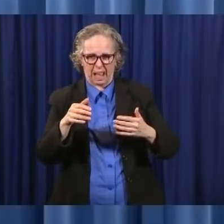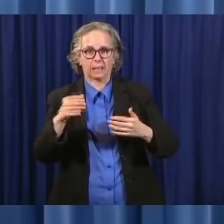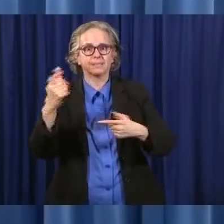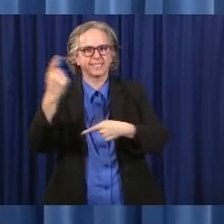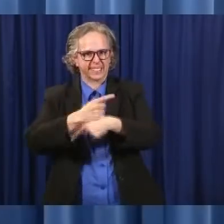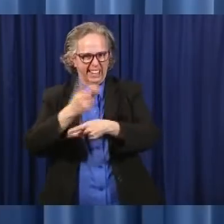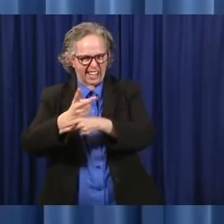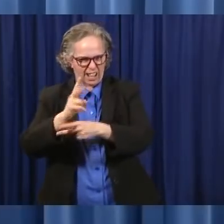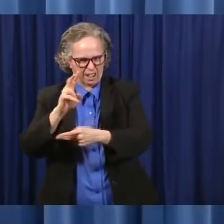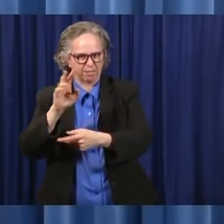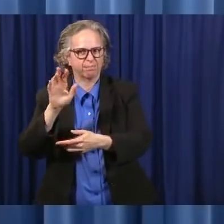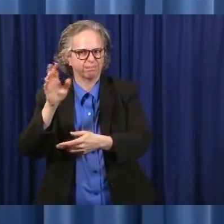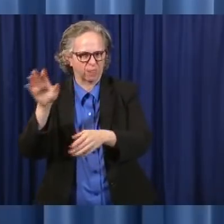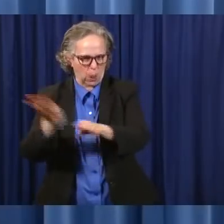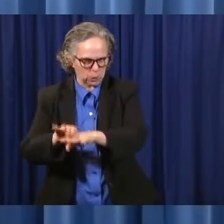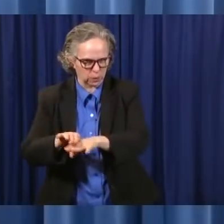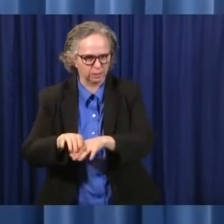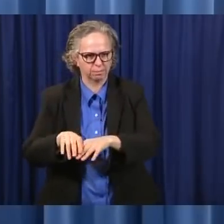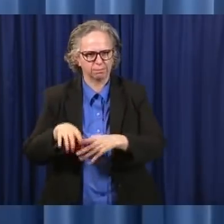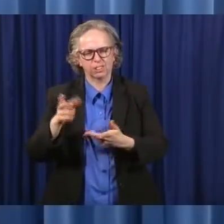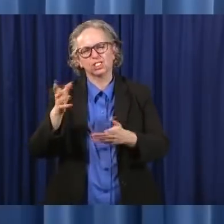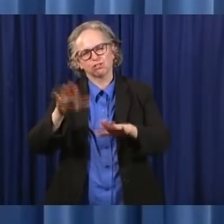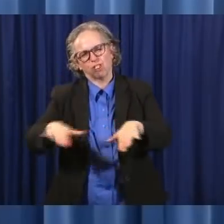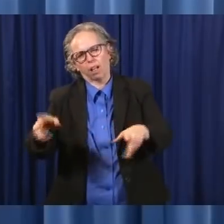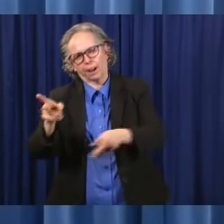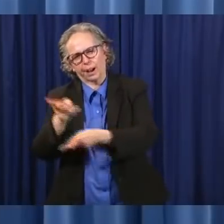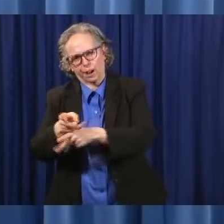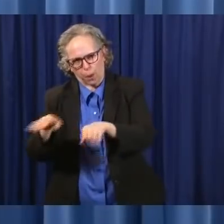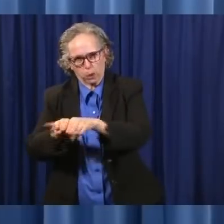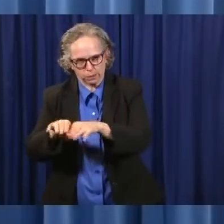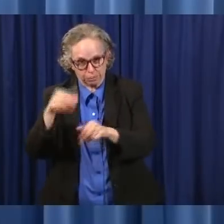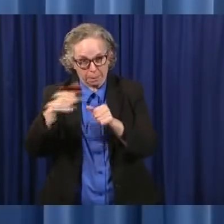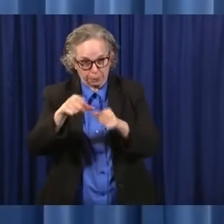daycare centers, child care, it was not